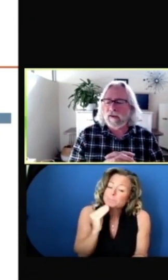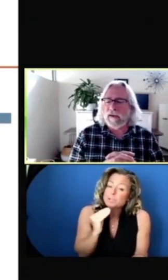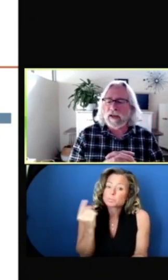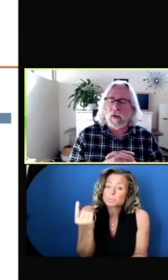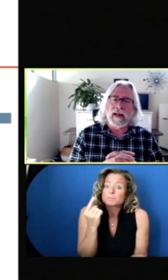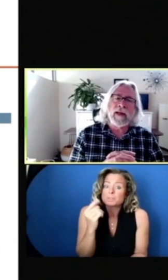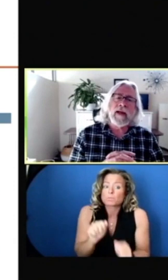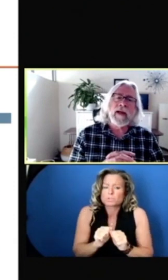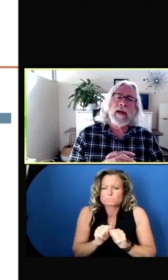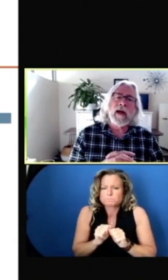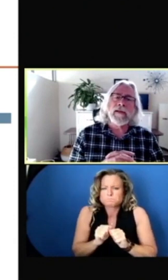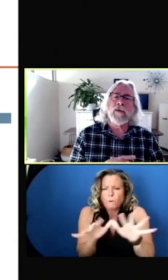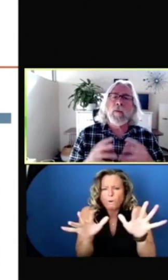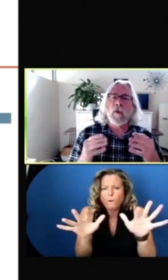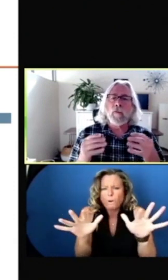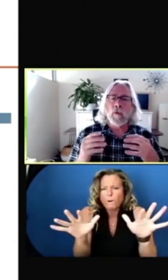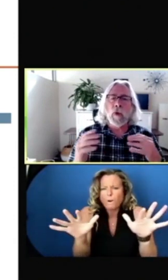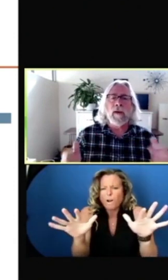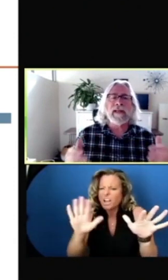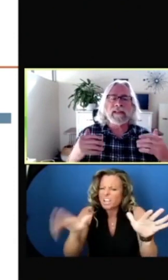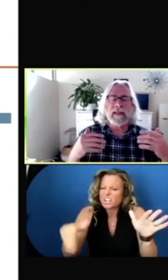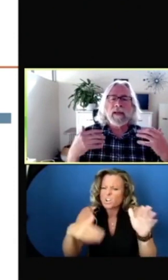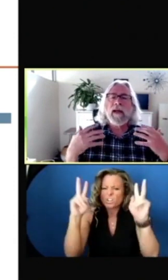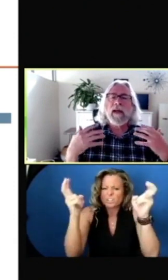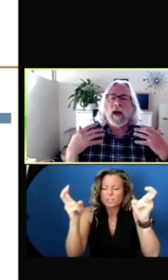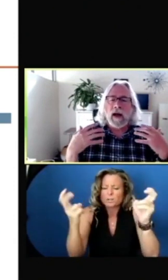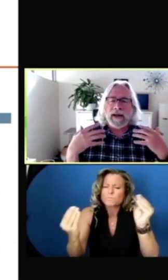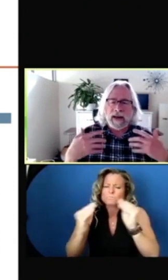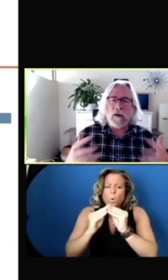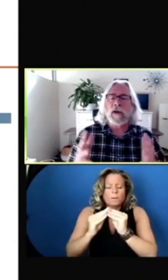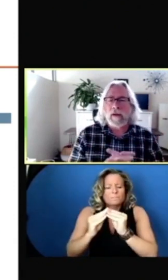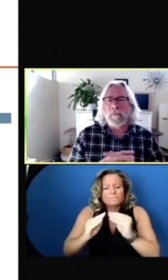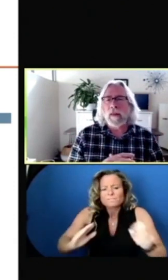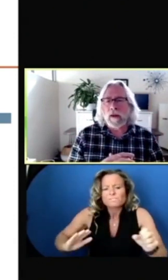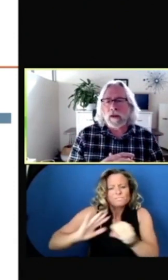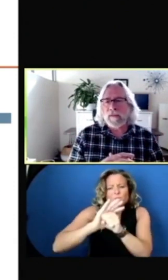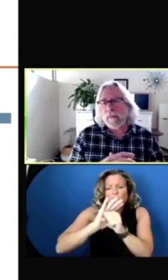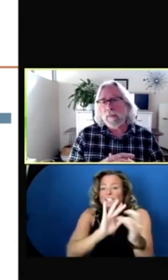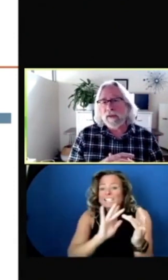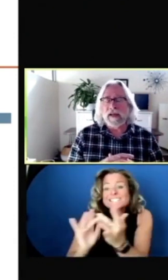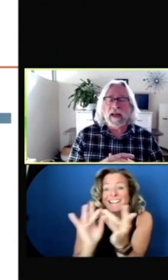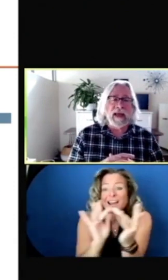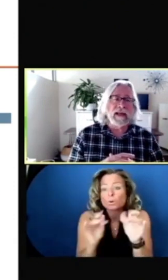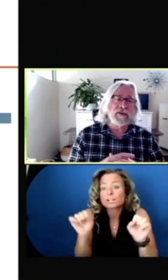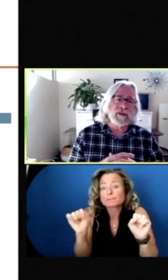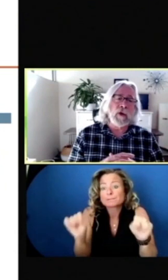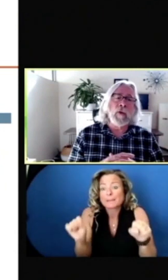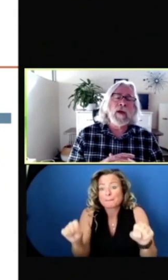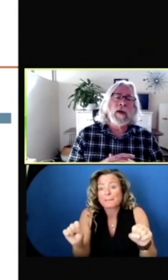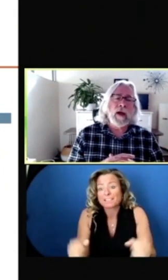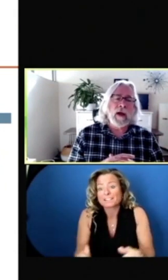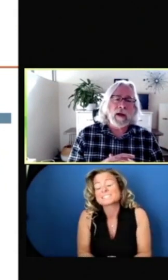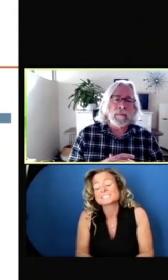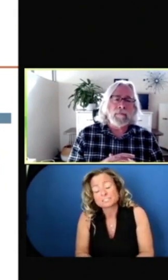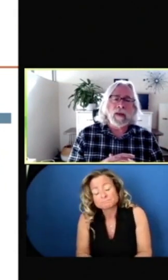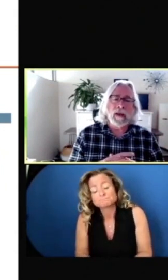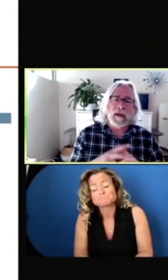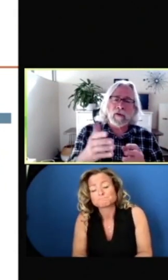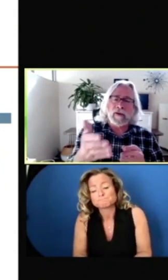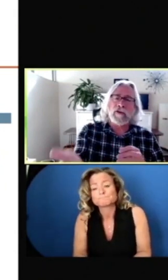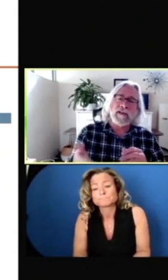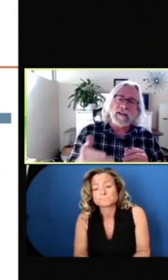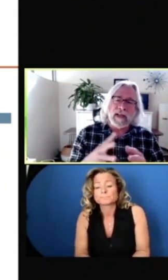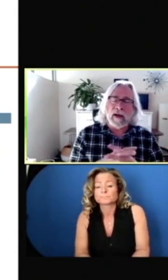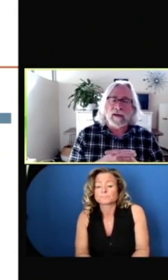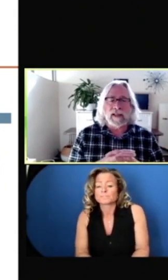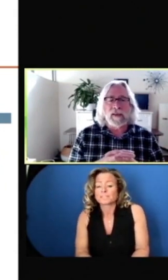was that everybody wanted a little more robust networking capability. And so